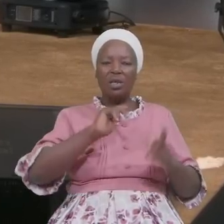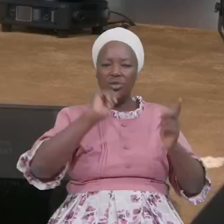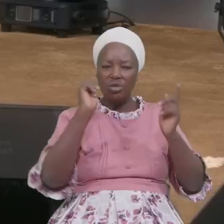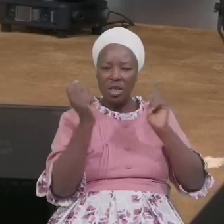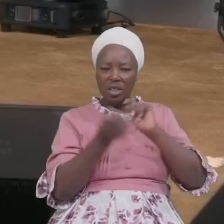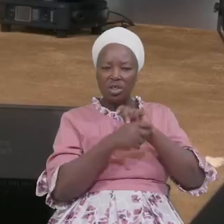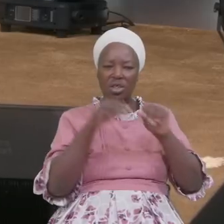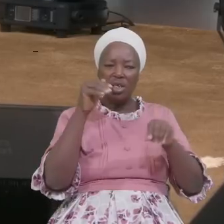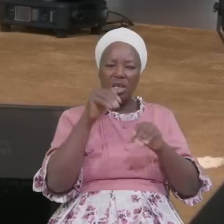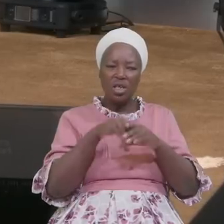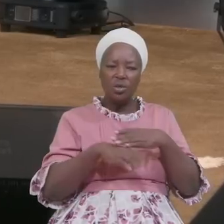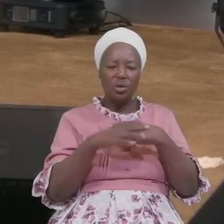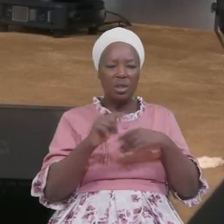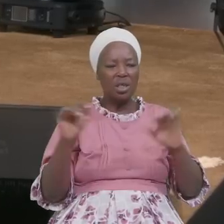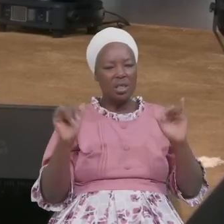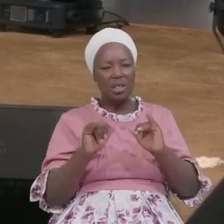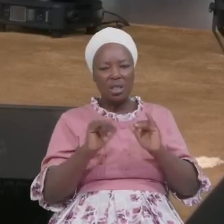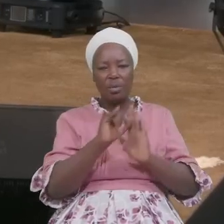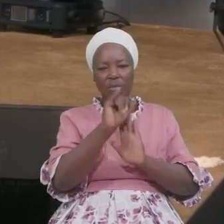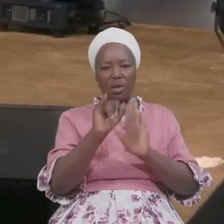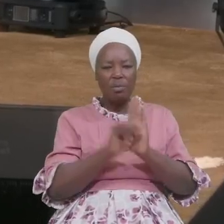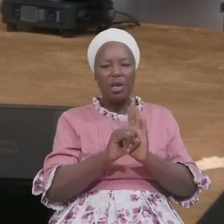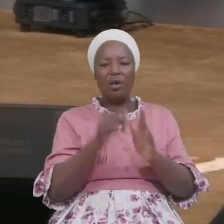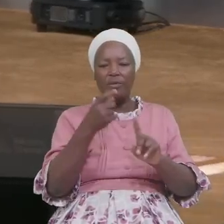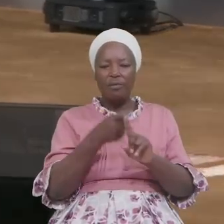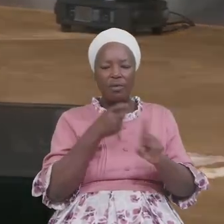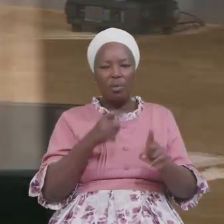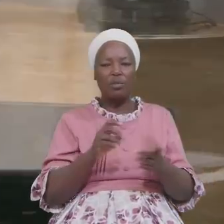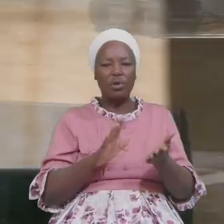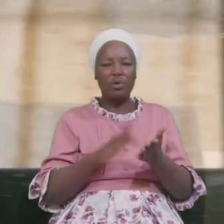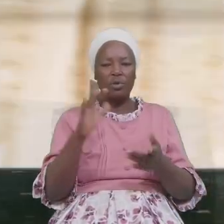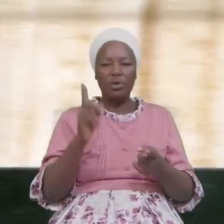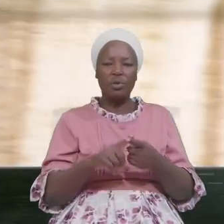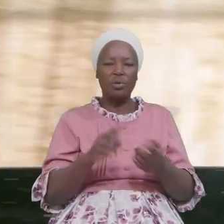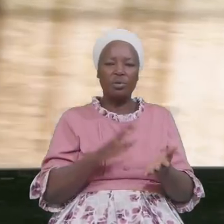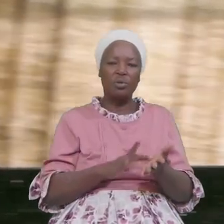the same image from glory to glory.